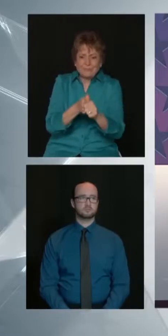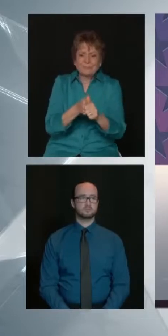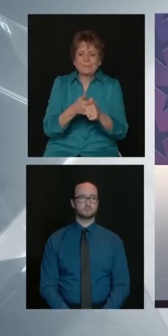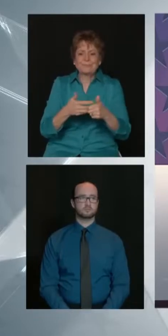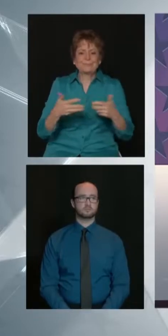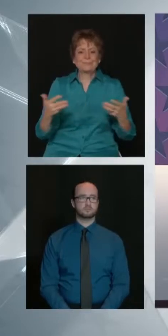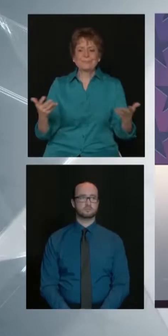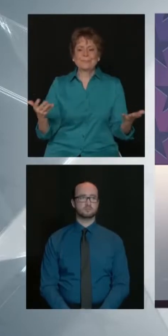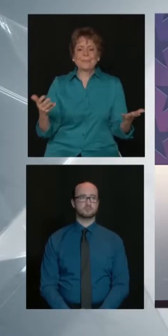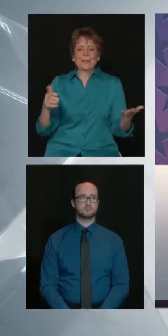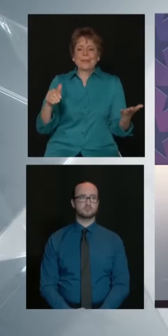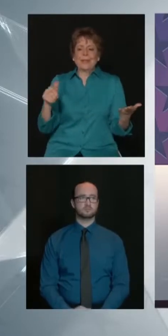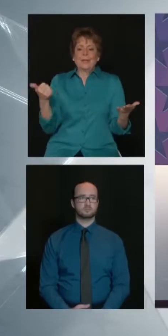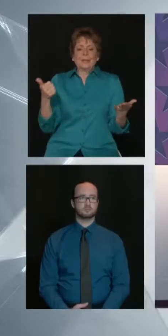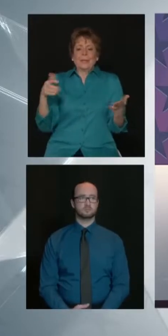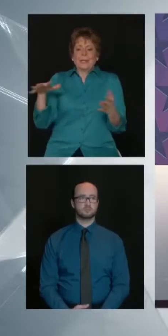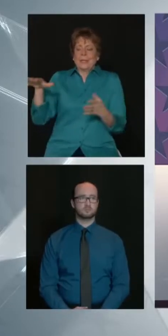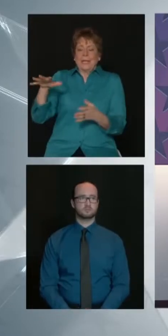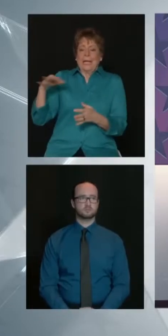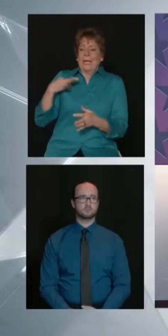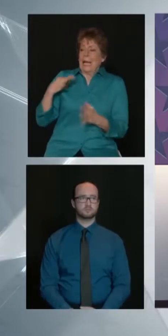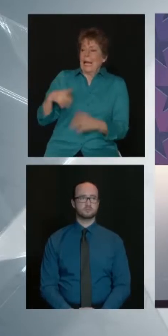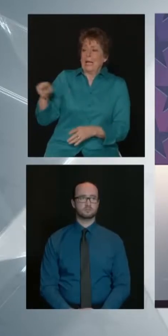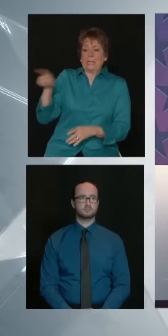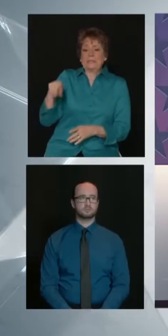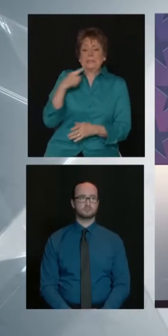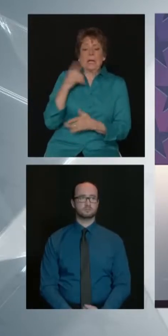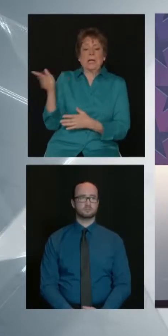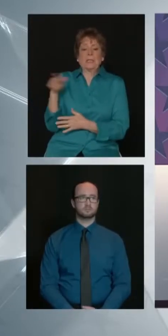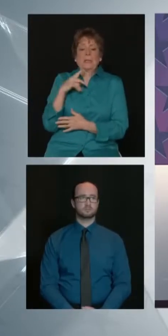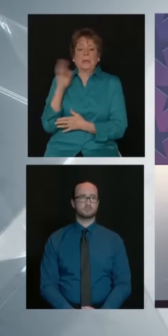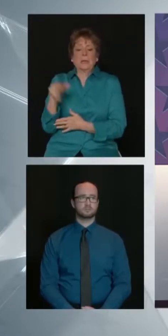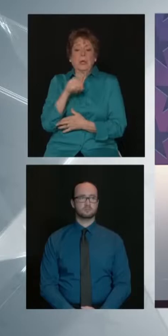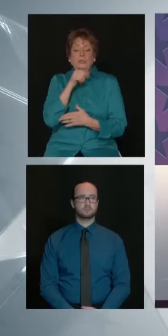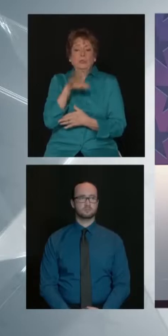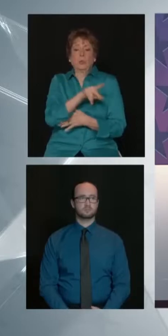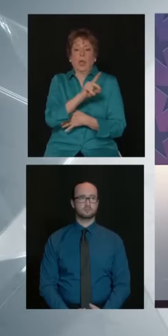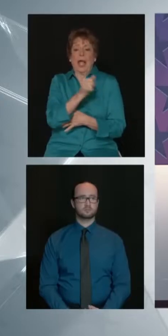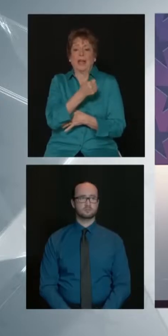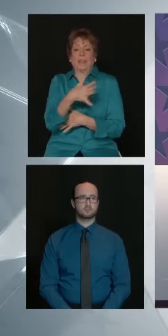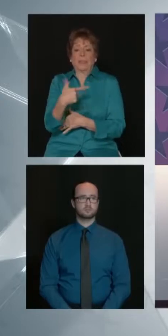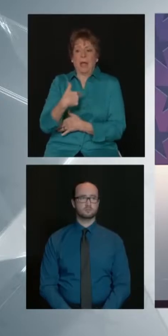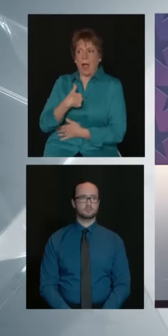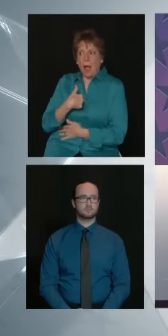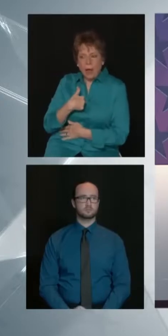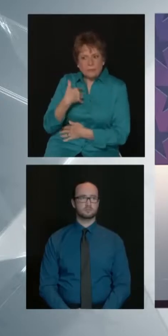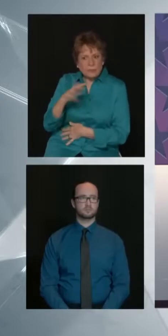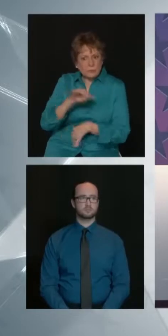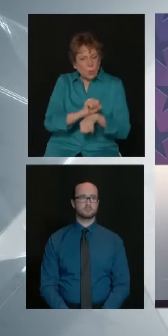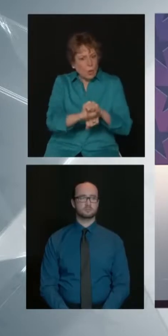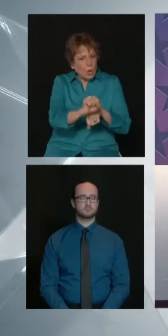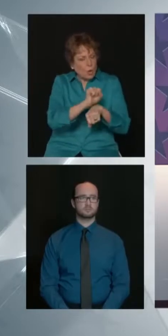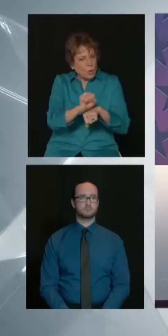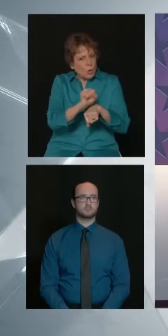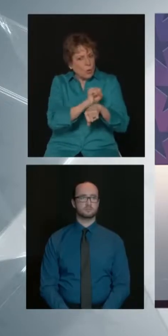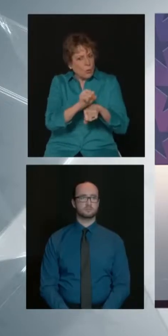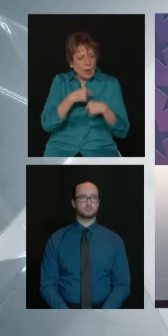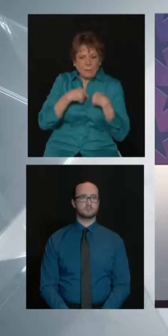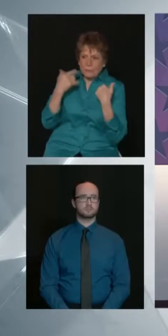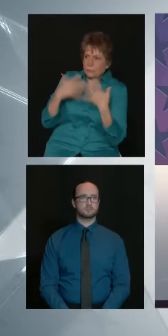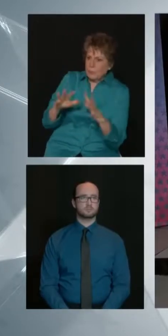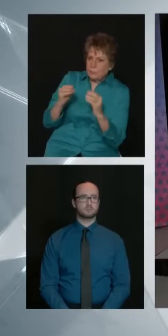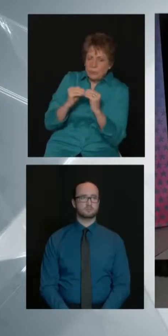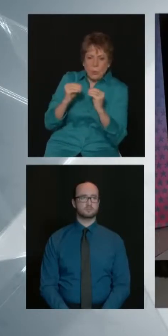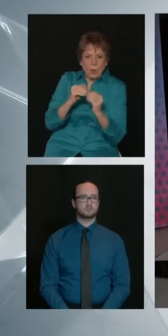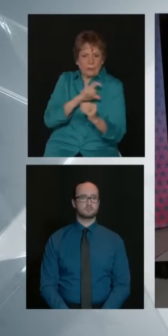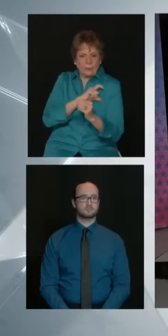hard to make sure we have the money so we have more Border Patrol agents on the ground, and that's what we have today. Respond,